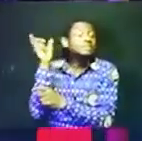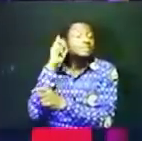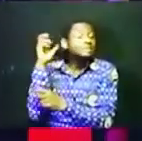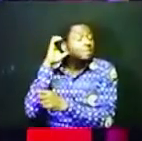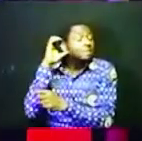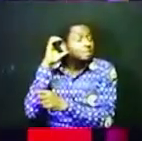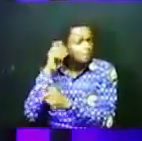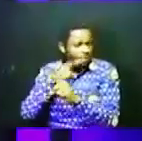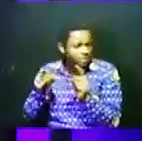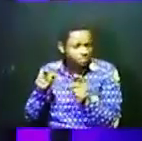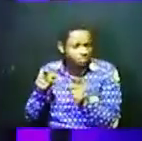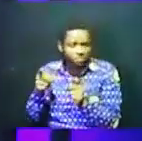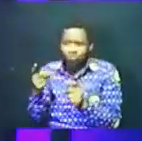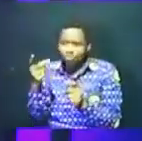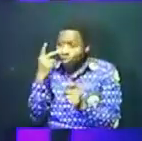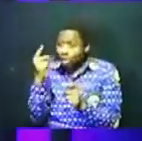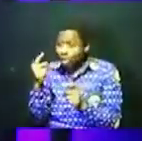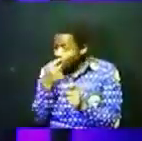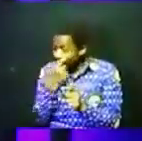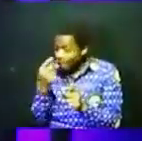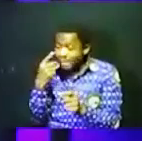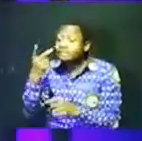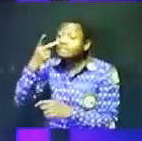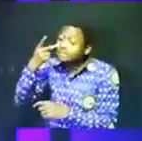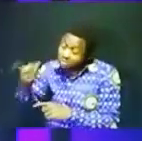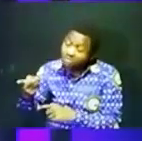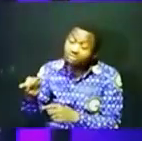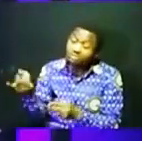with our naked eyes.